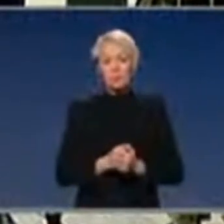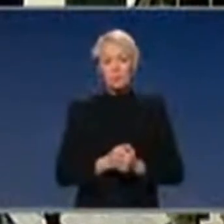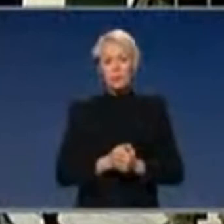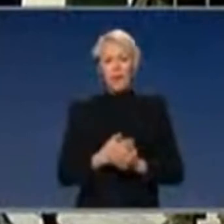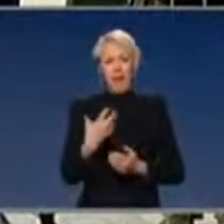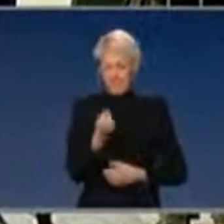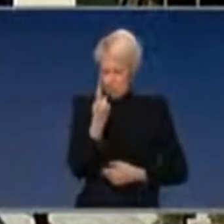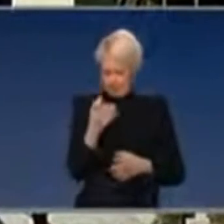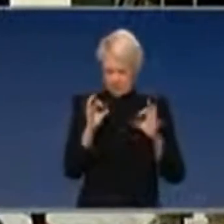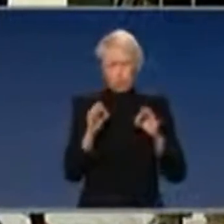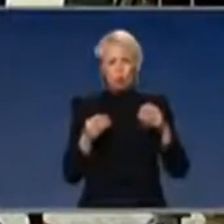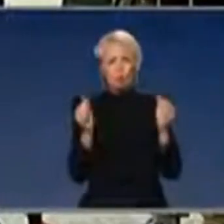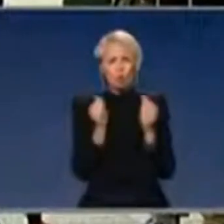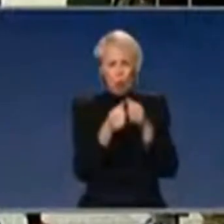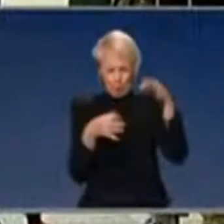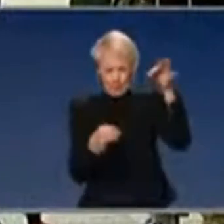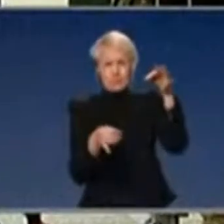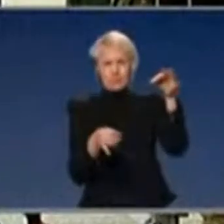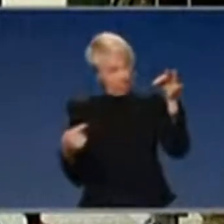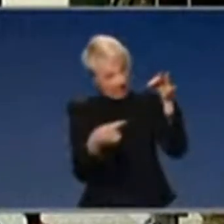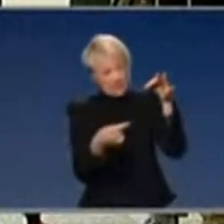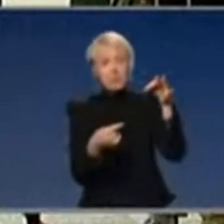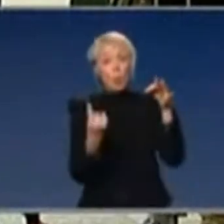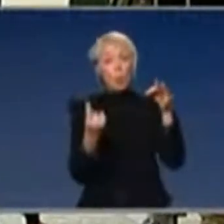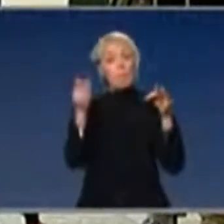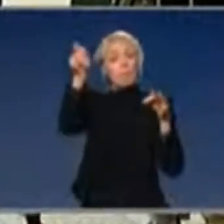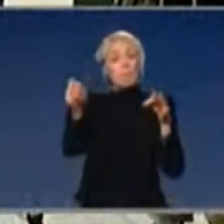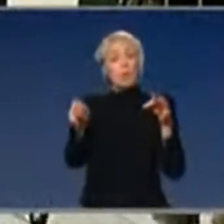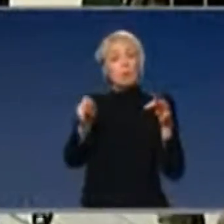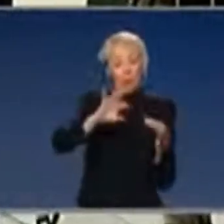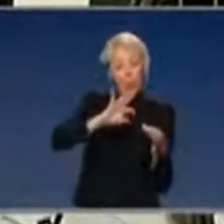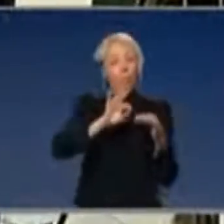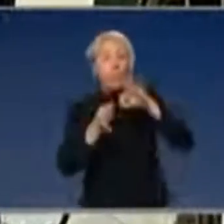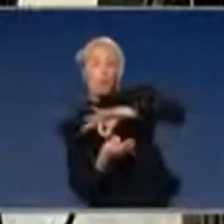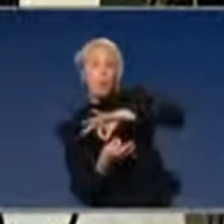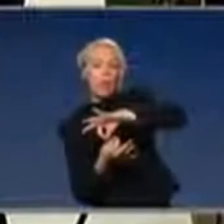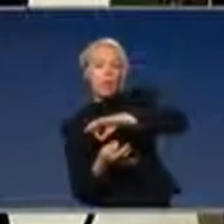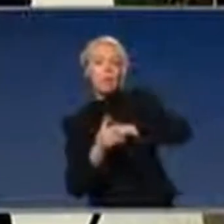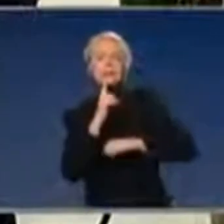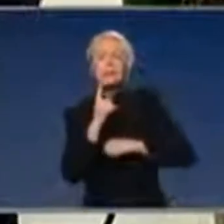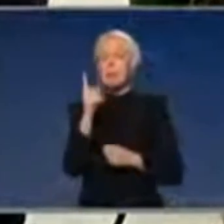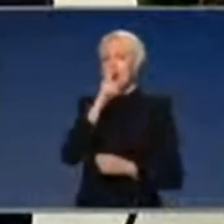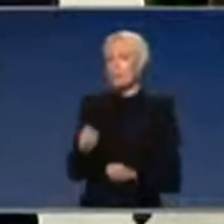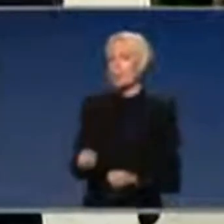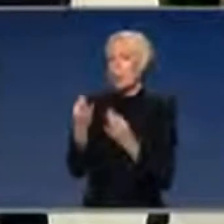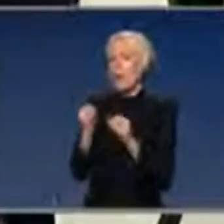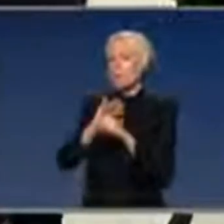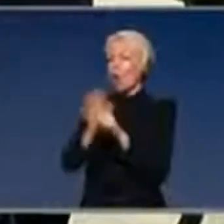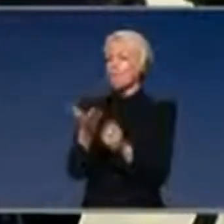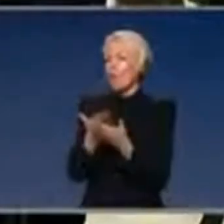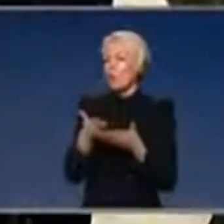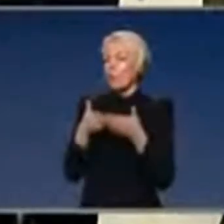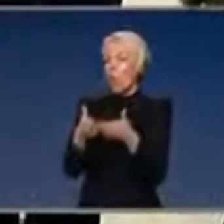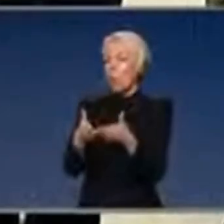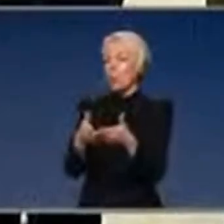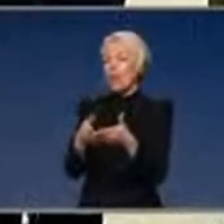this document as being negative for COVID-19 would have allowed 11 isolated passengers